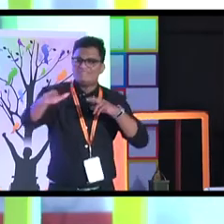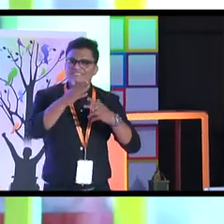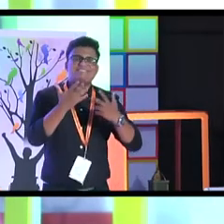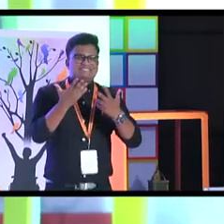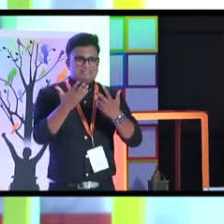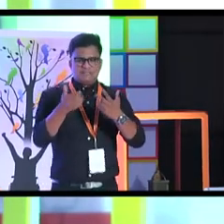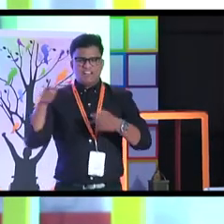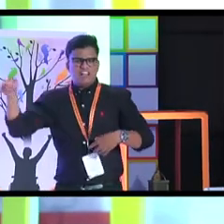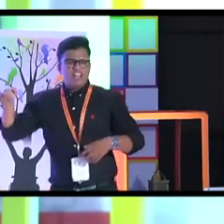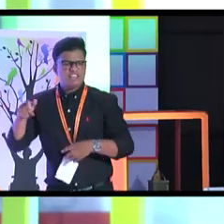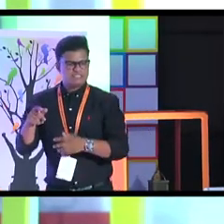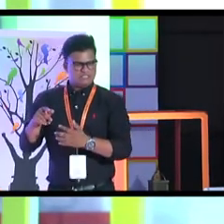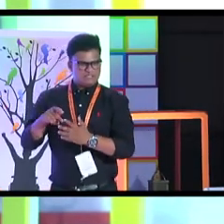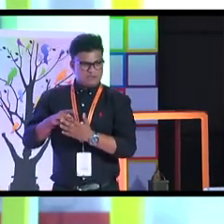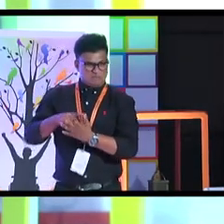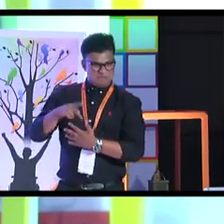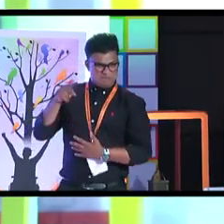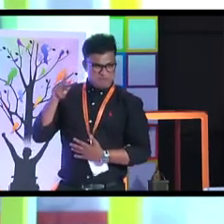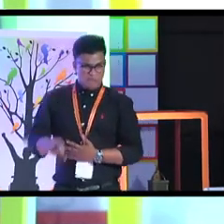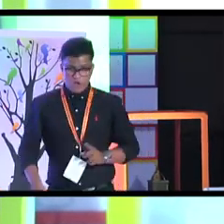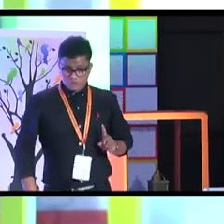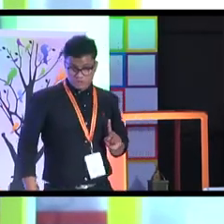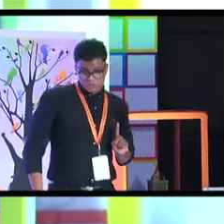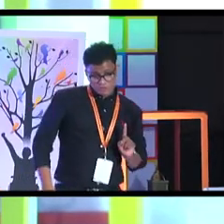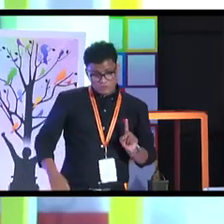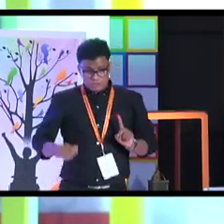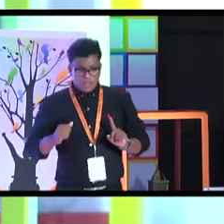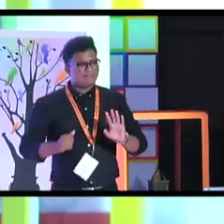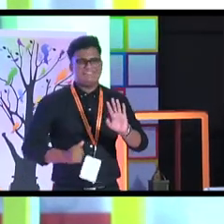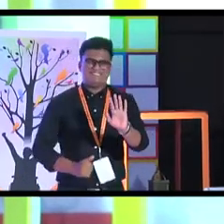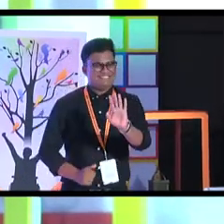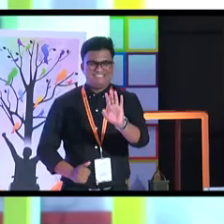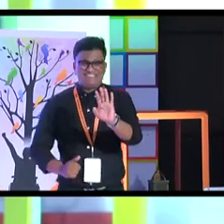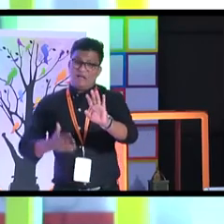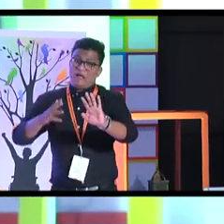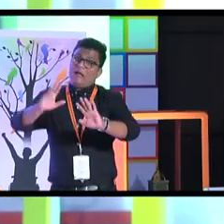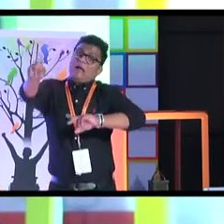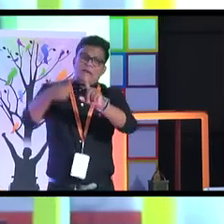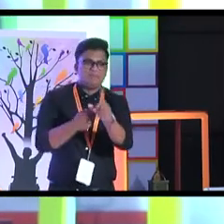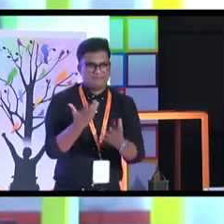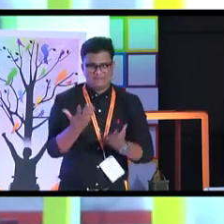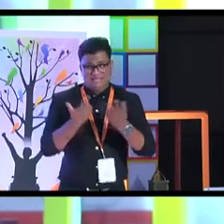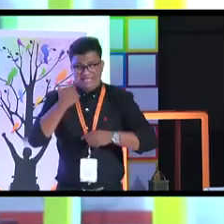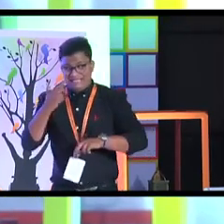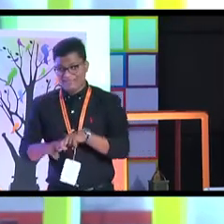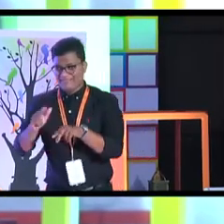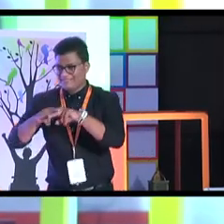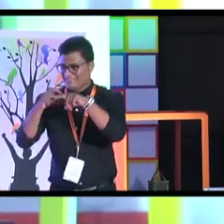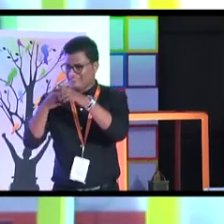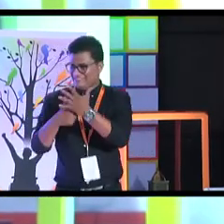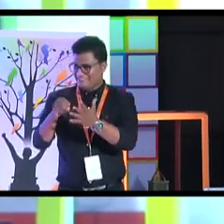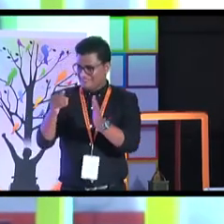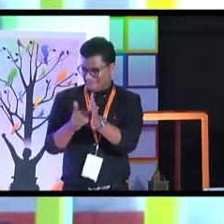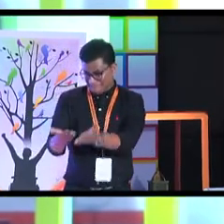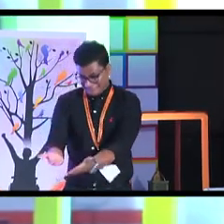This is not a professional presentation. Maybe the professional presentation will come next year if Firoz still invites us. We